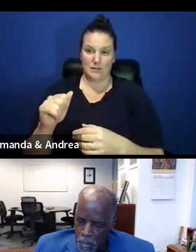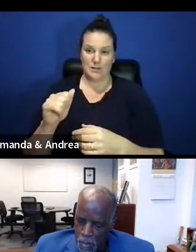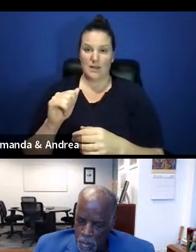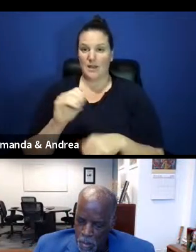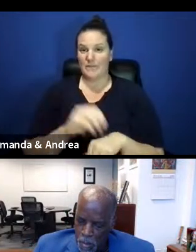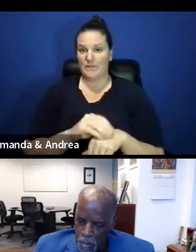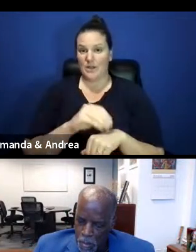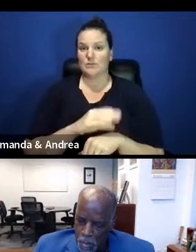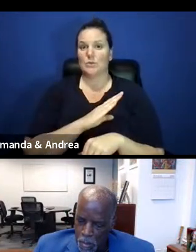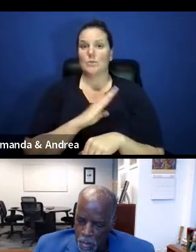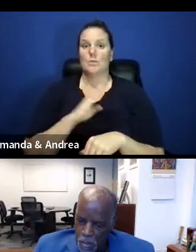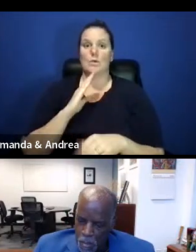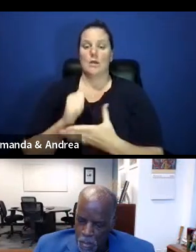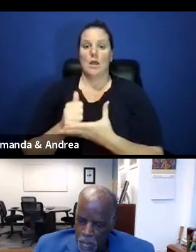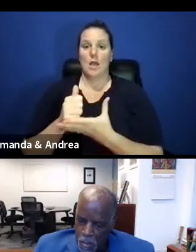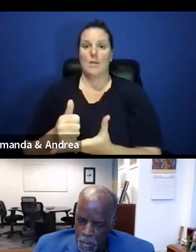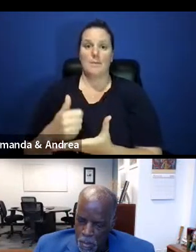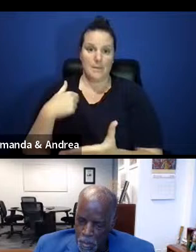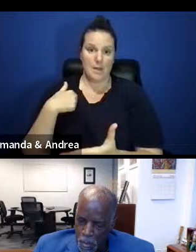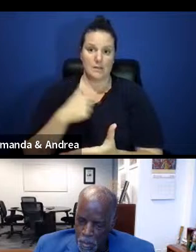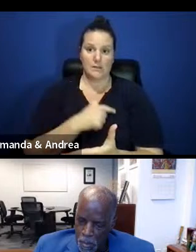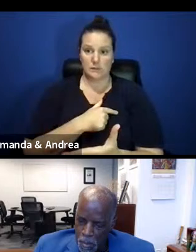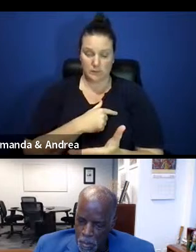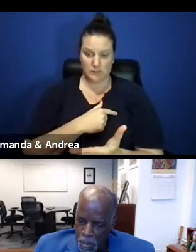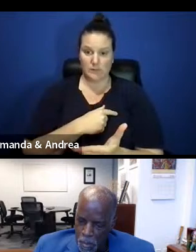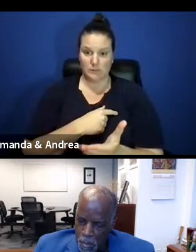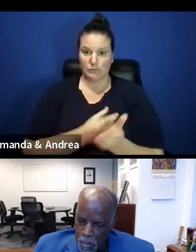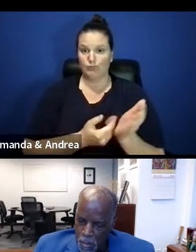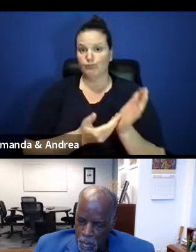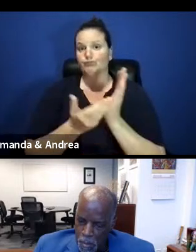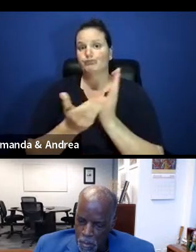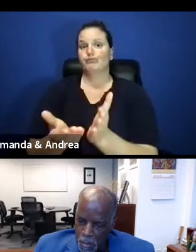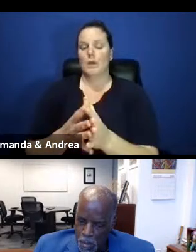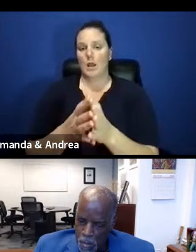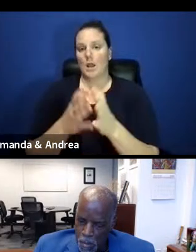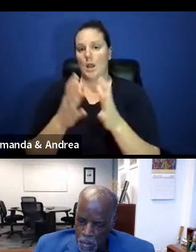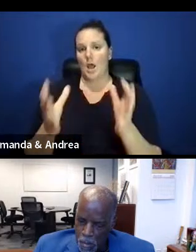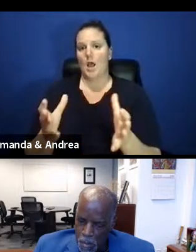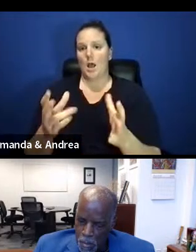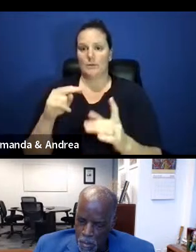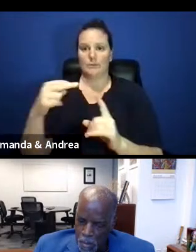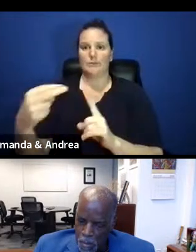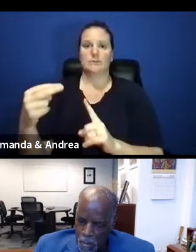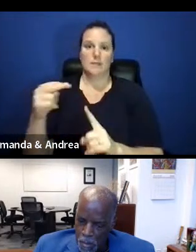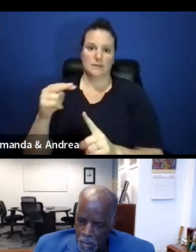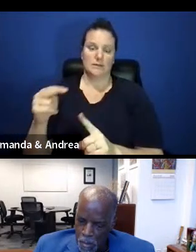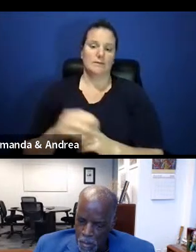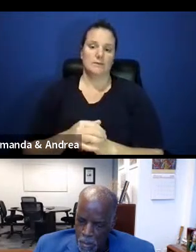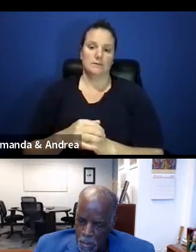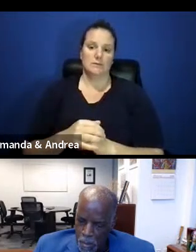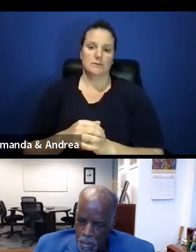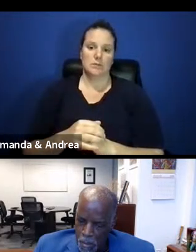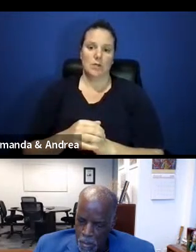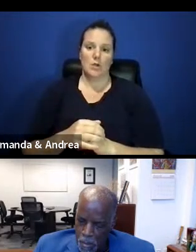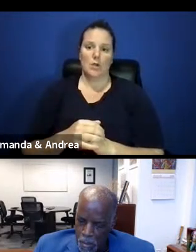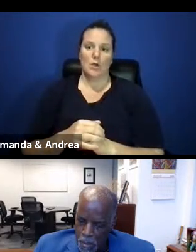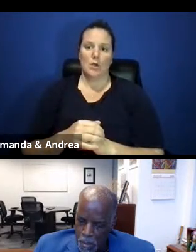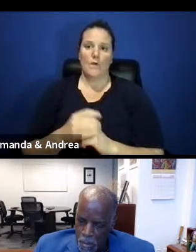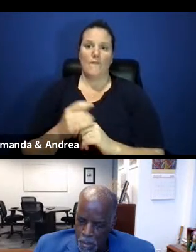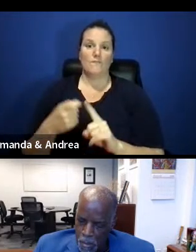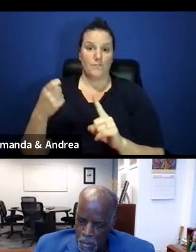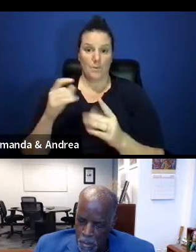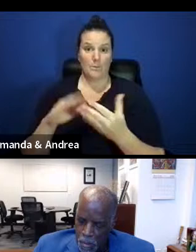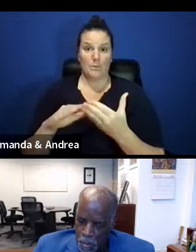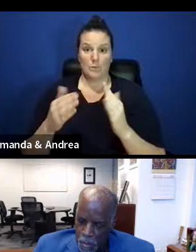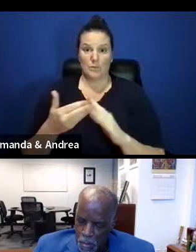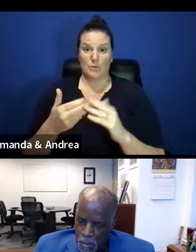has really helped us carry forward a lot of the perspectives from the community